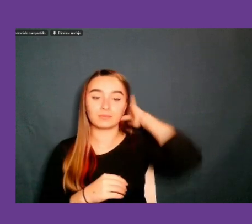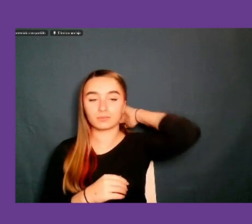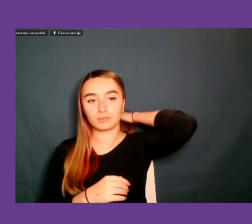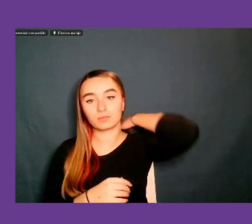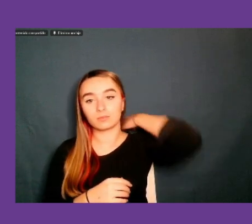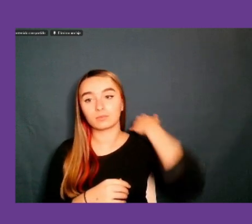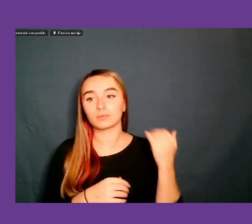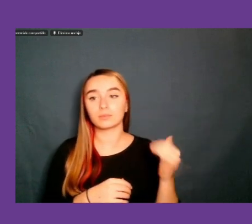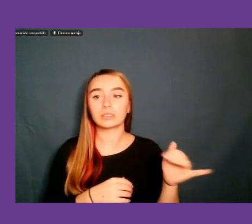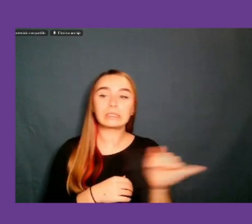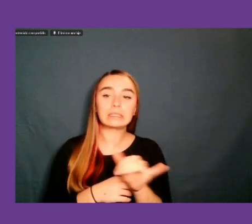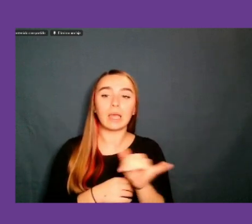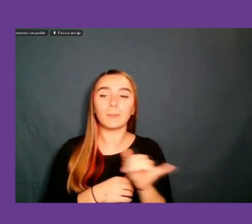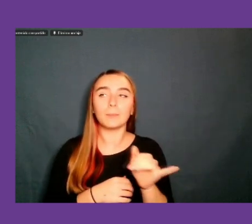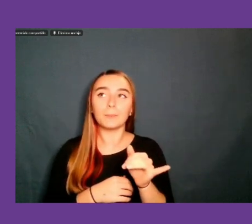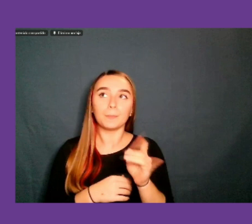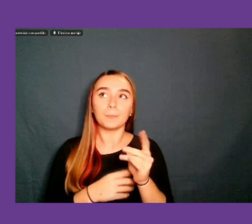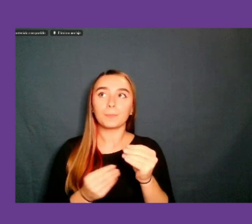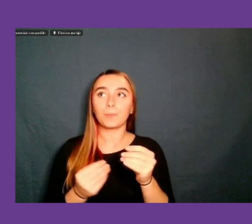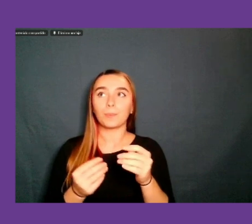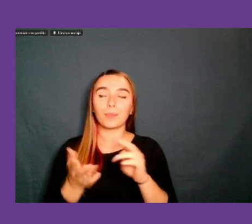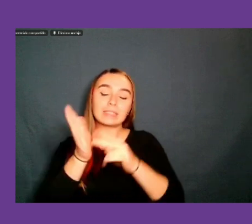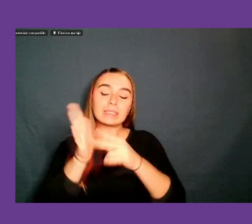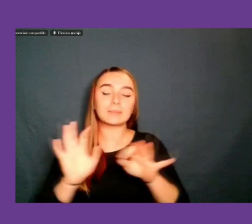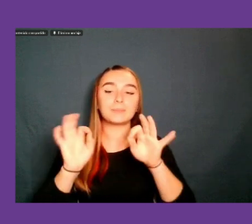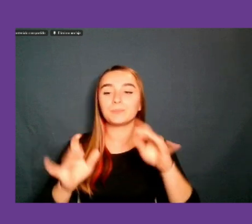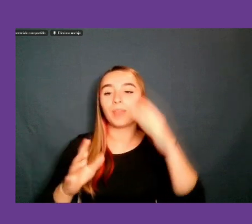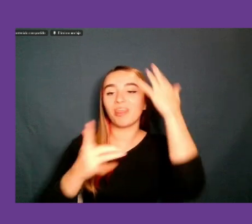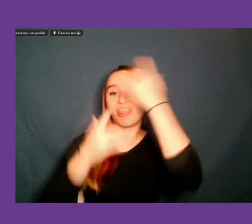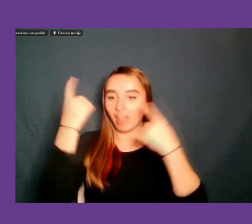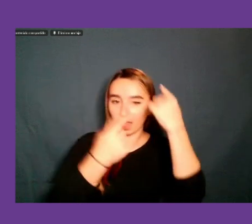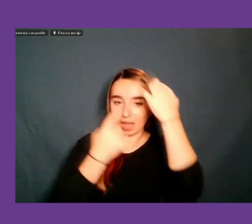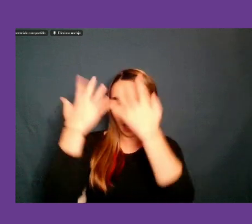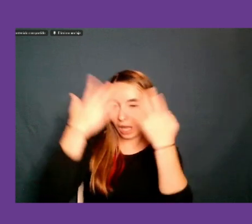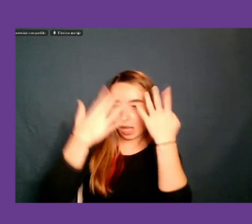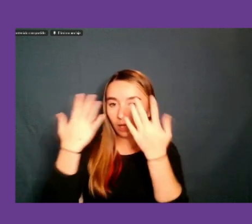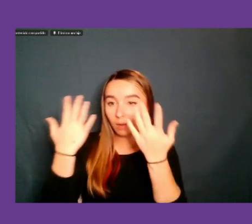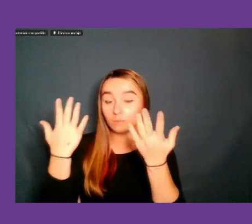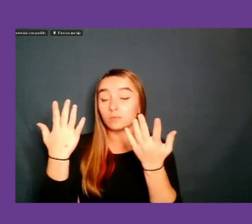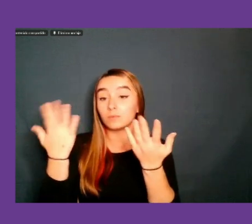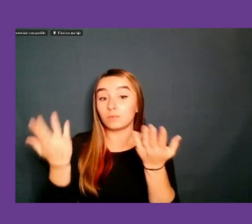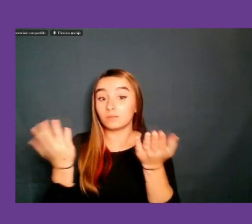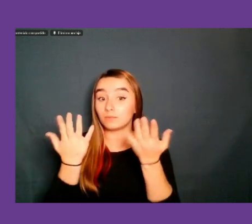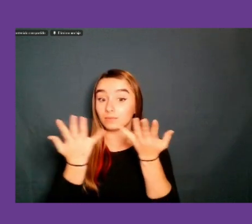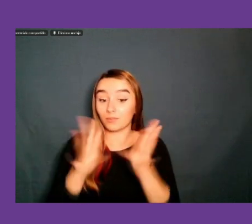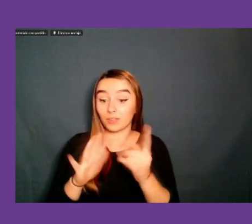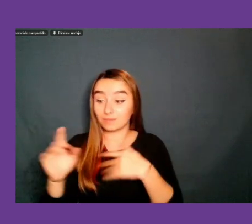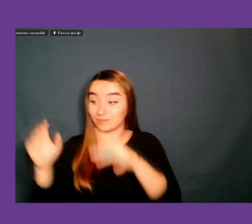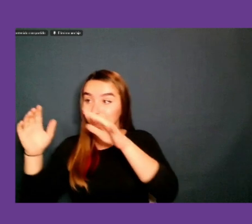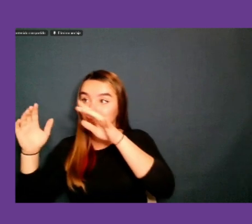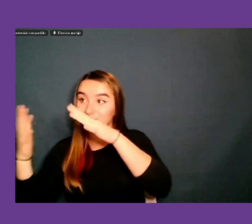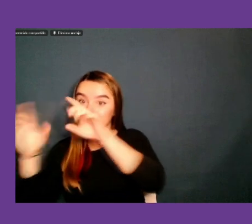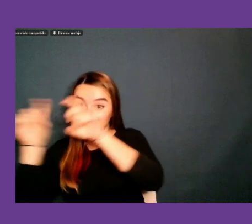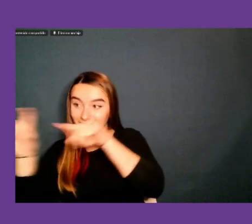system thinking approach, which is changing the nature of interaction between and the organization, changing